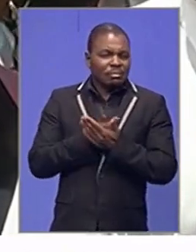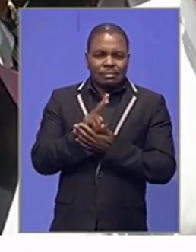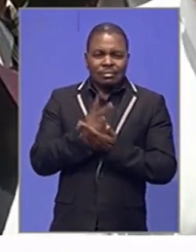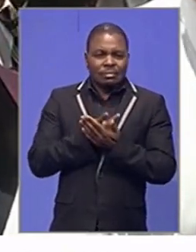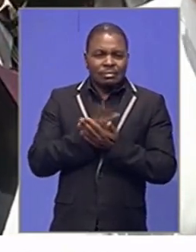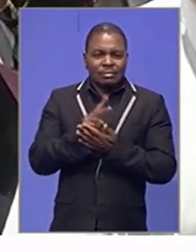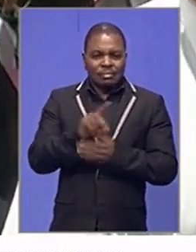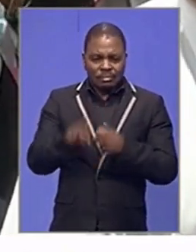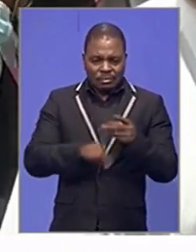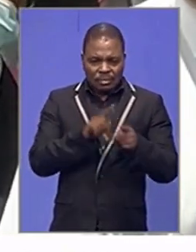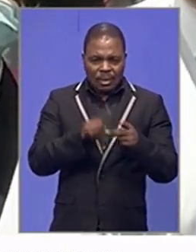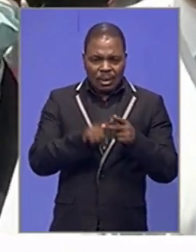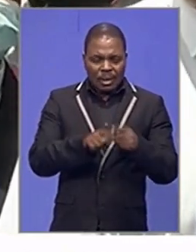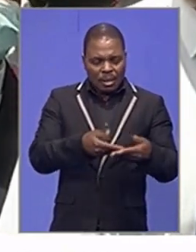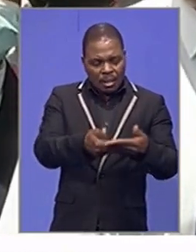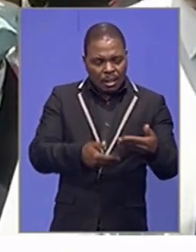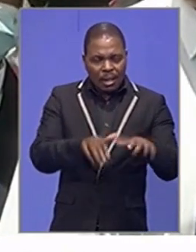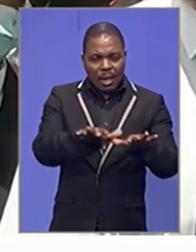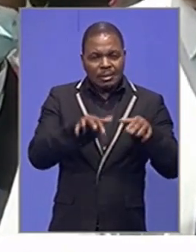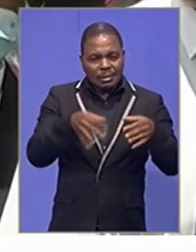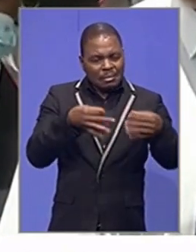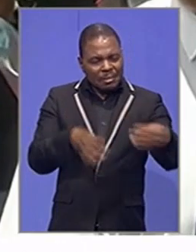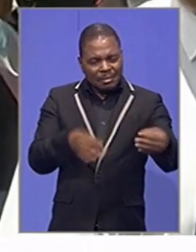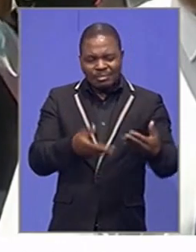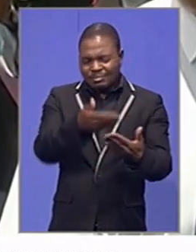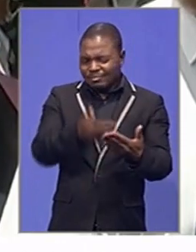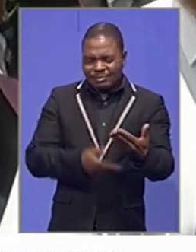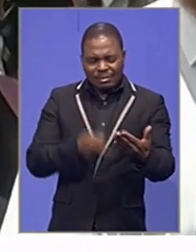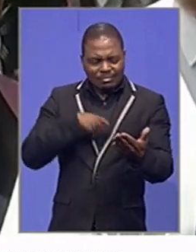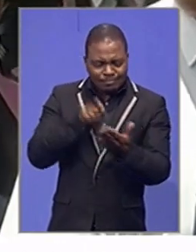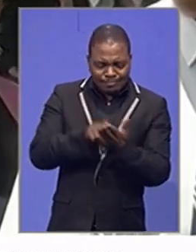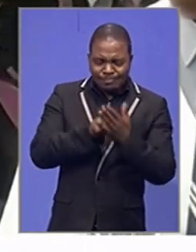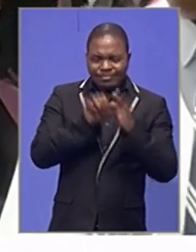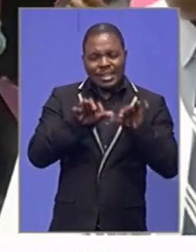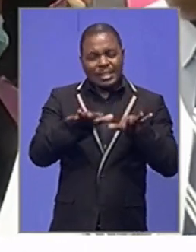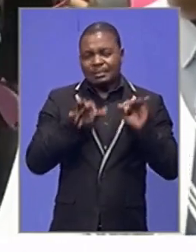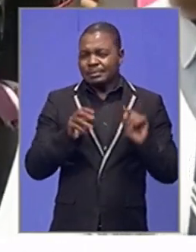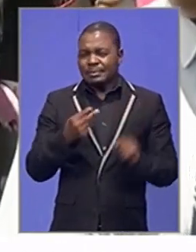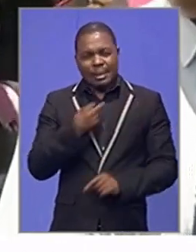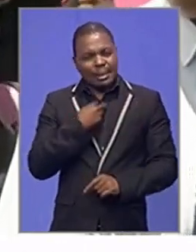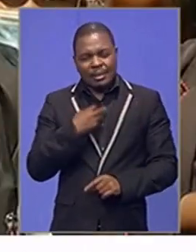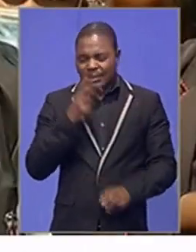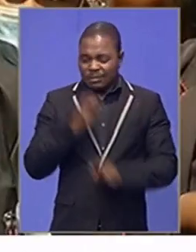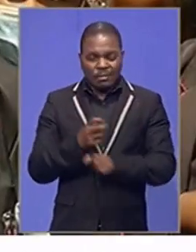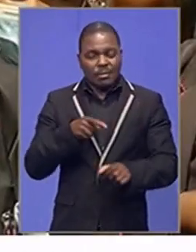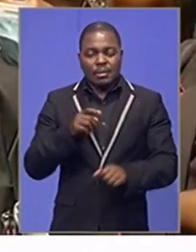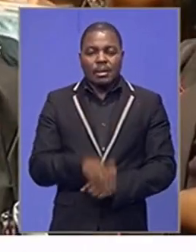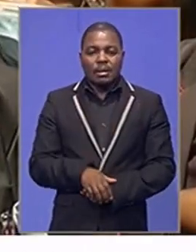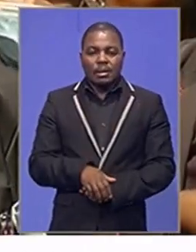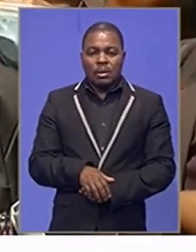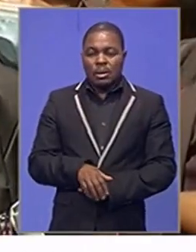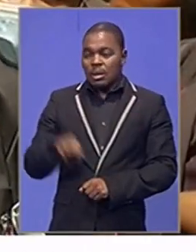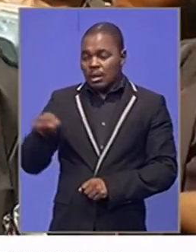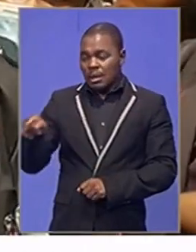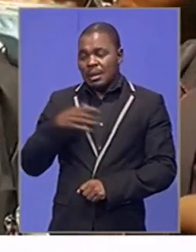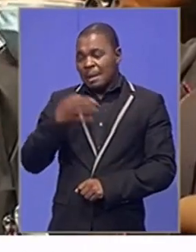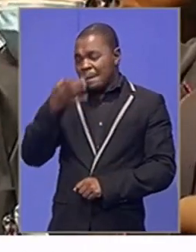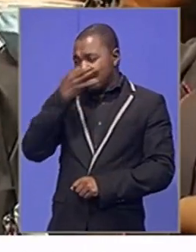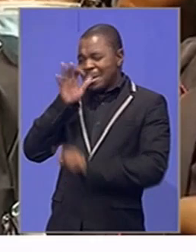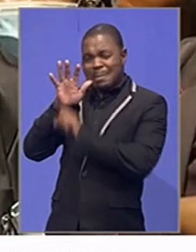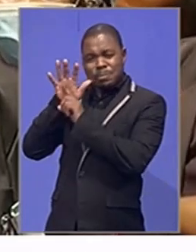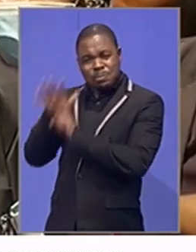as the experience of the paper, we were not even able to write the exam. It was quite difficult. That she was being bullied. She